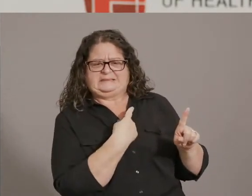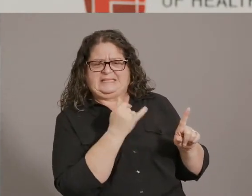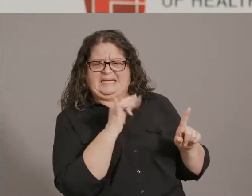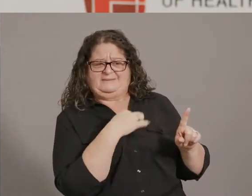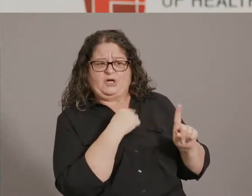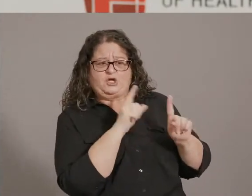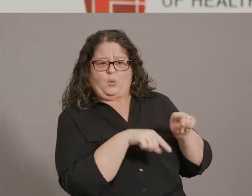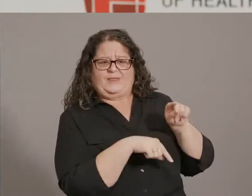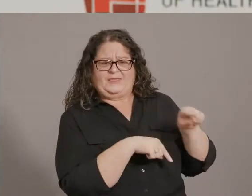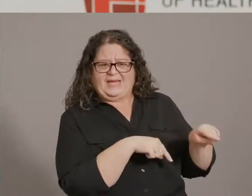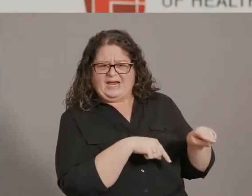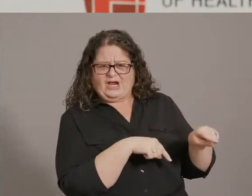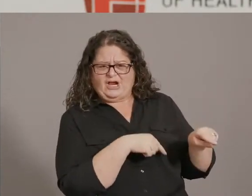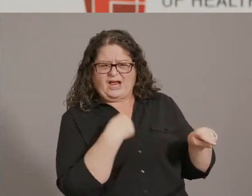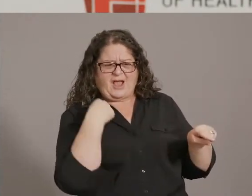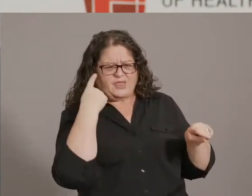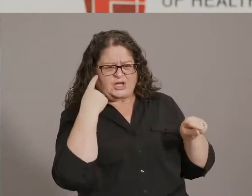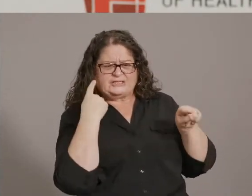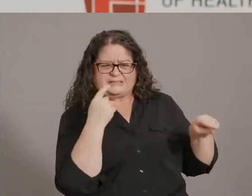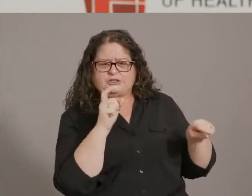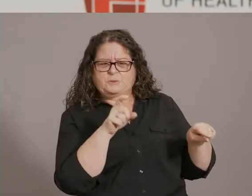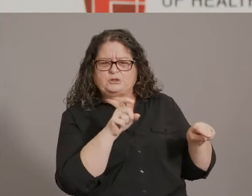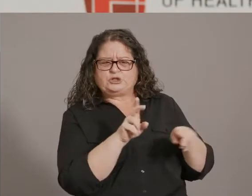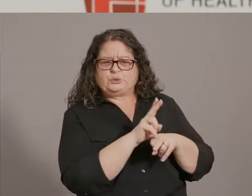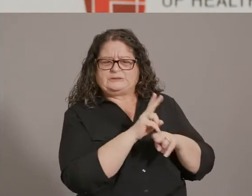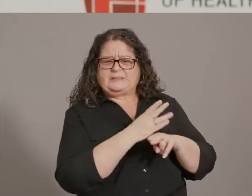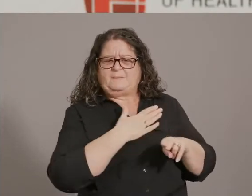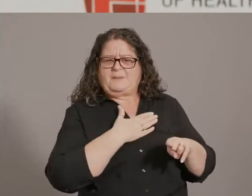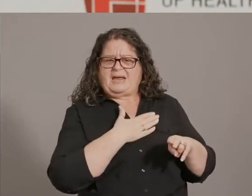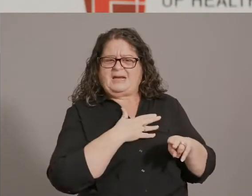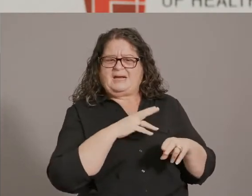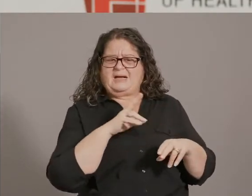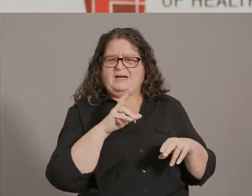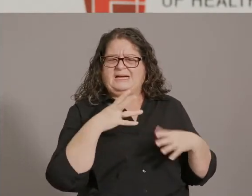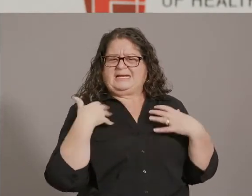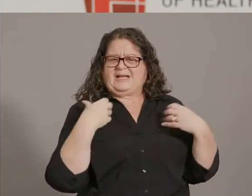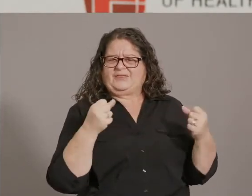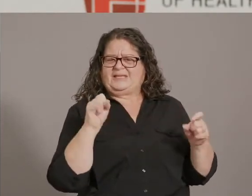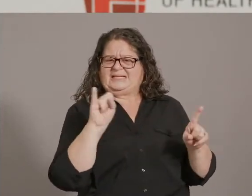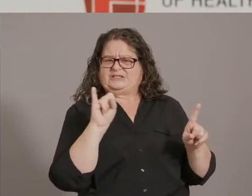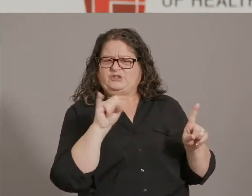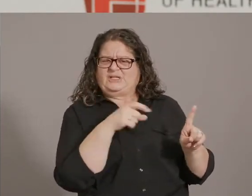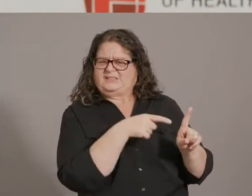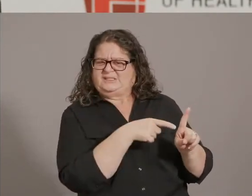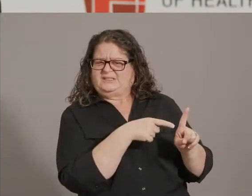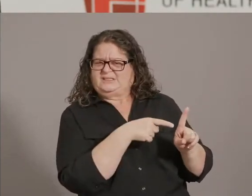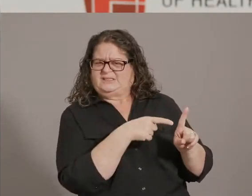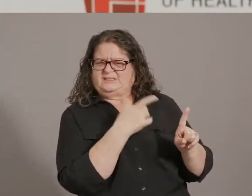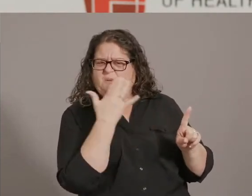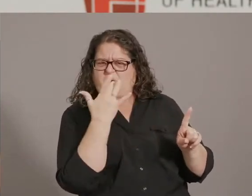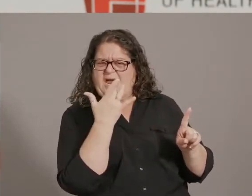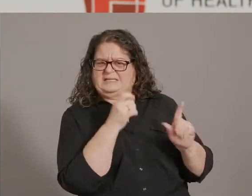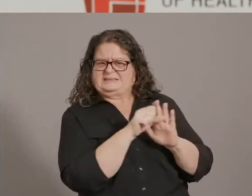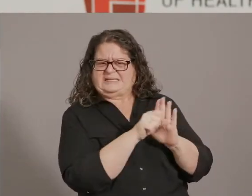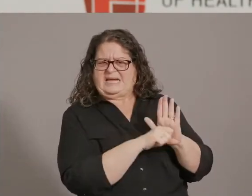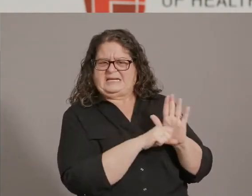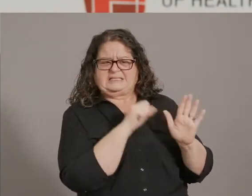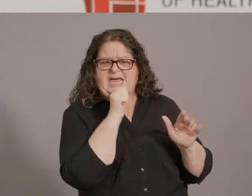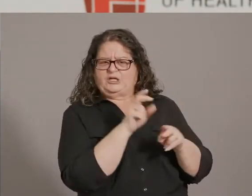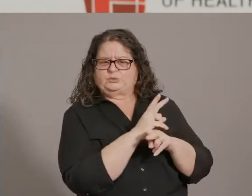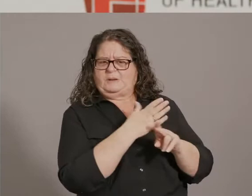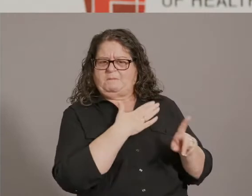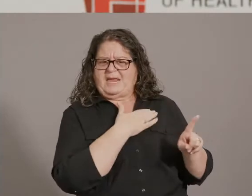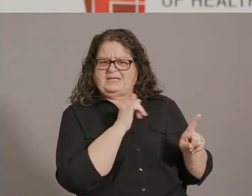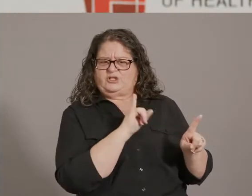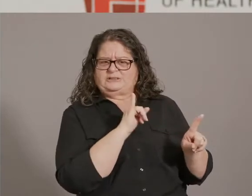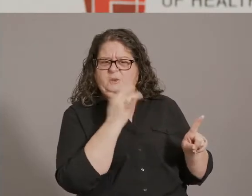my United Healthcare? I mean, it seems like there's money to be had out there, but the state isn't going after it. Right. So we've